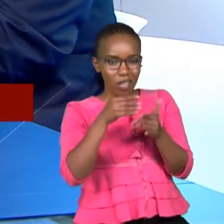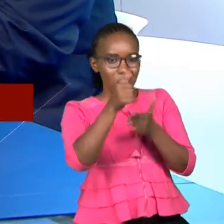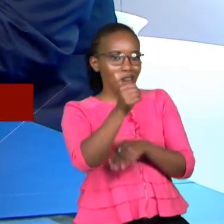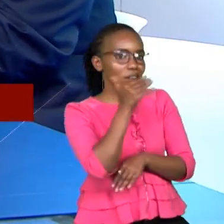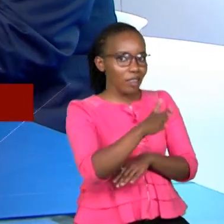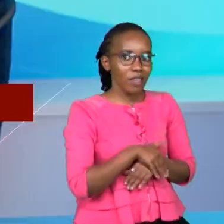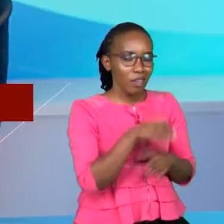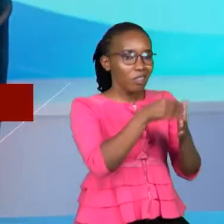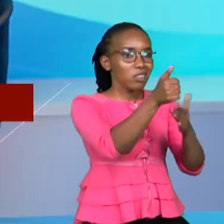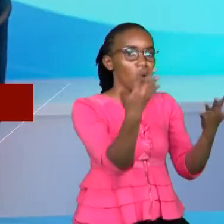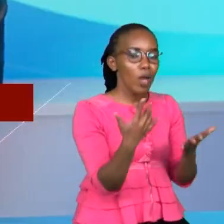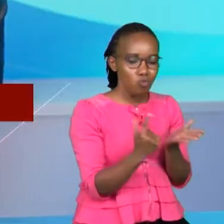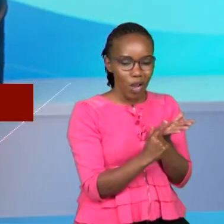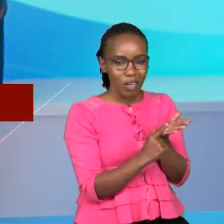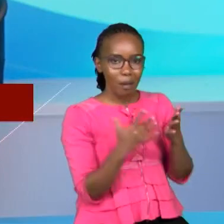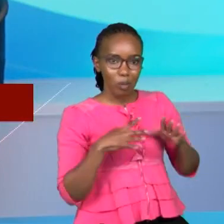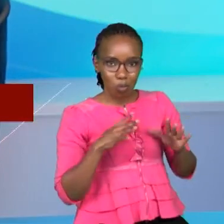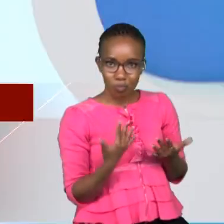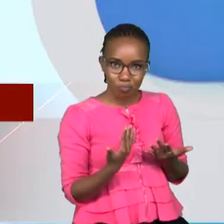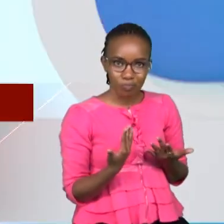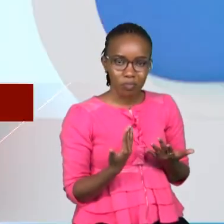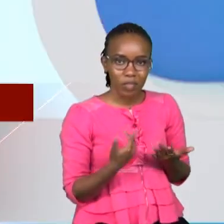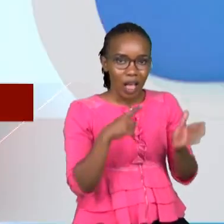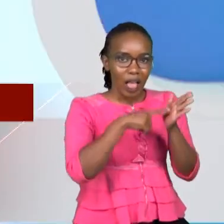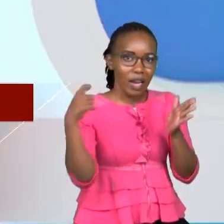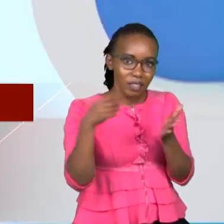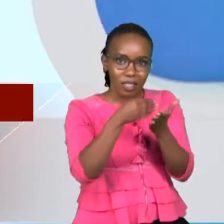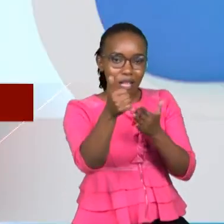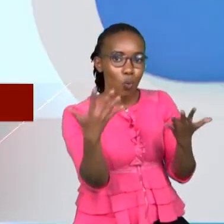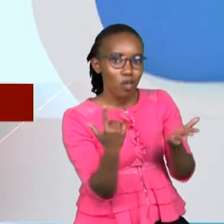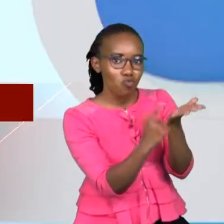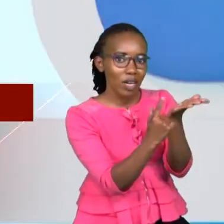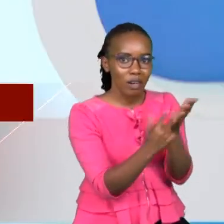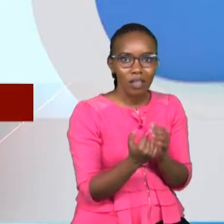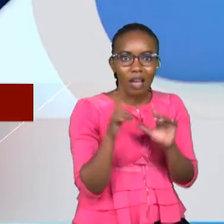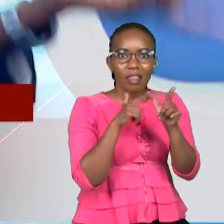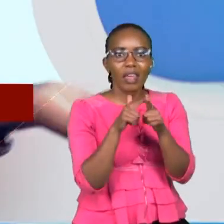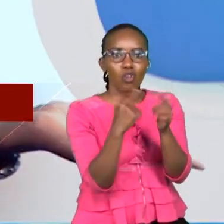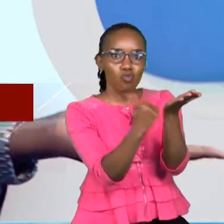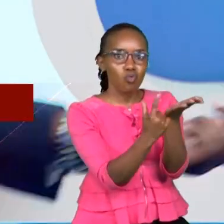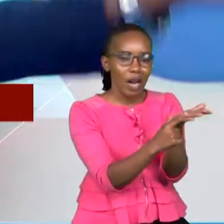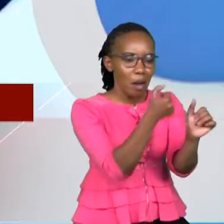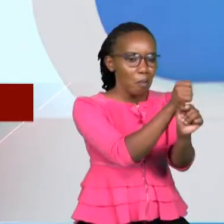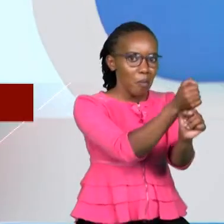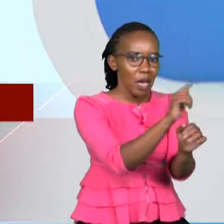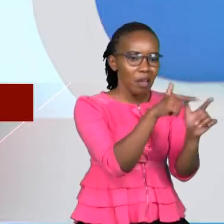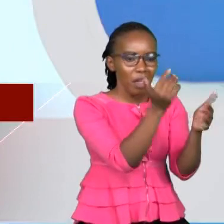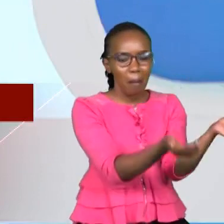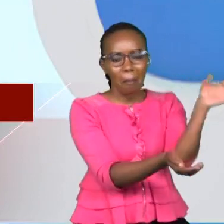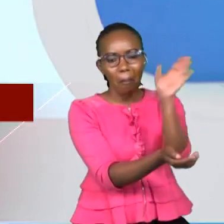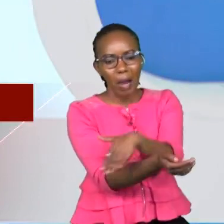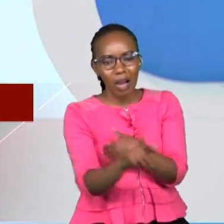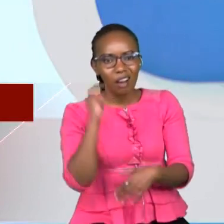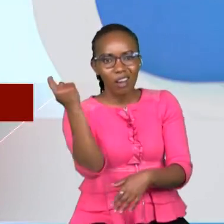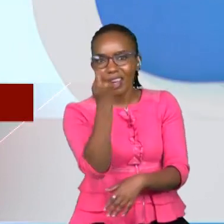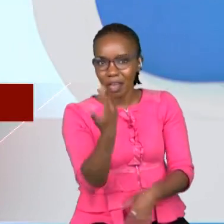they're selling to Ugandans, you know, raw rice. Mm-hmm. And they're selling to Ugandans. Then Ugandans are going to process it there. Mm-hmm. Then they bring it back